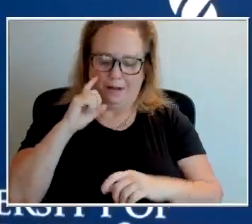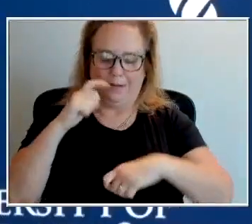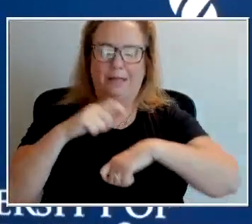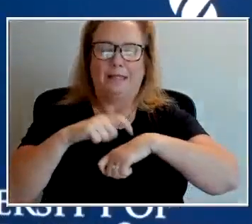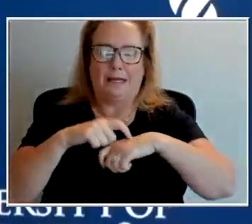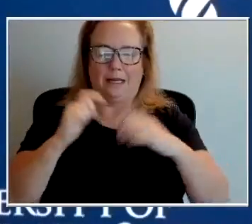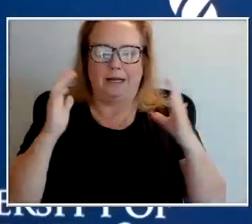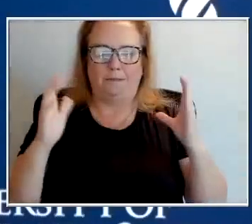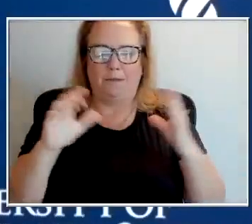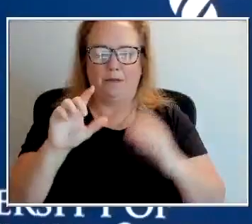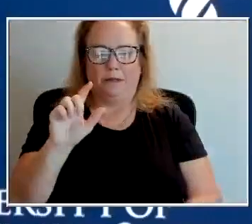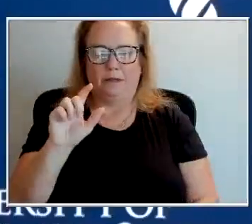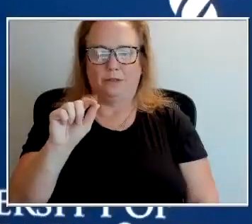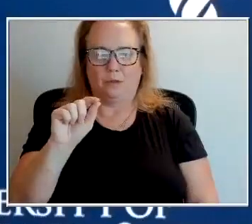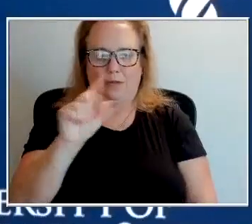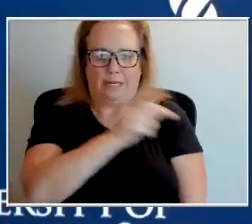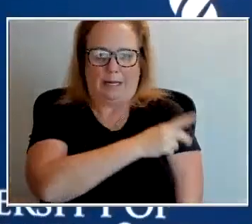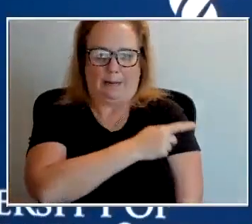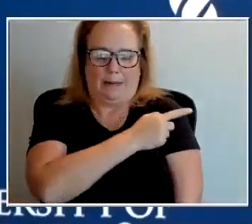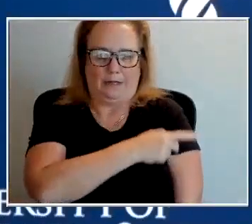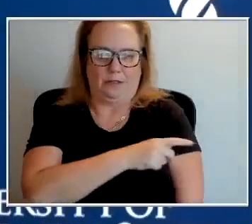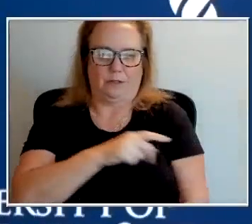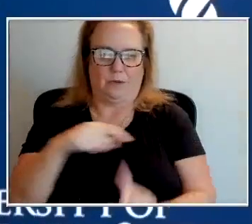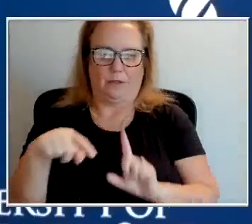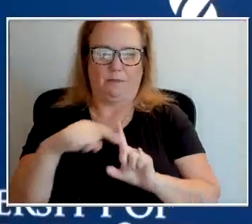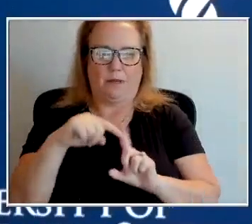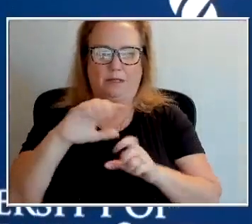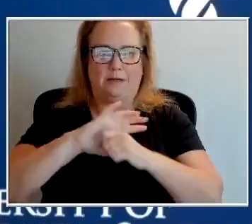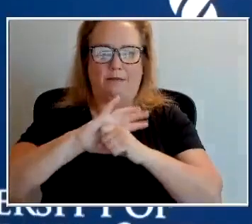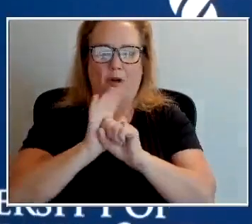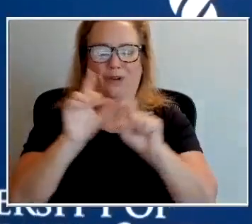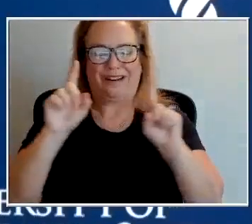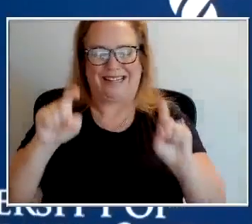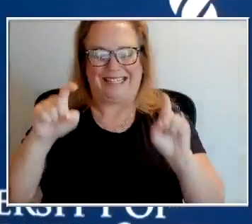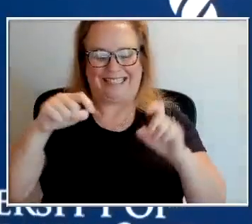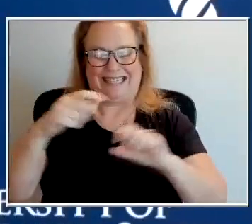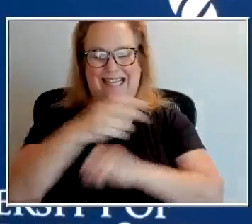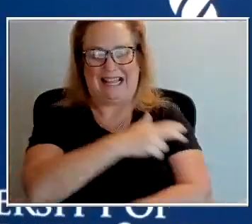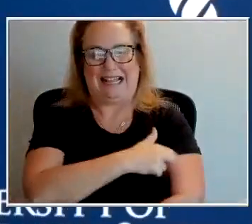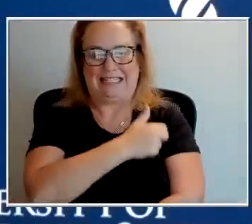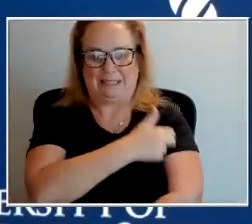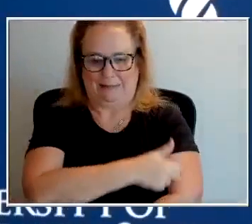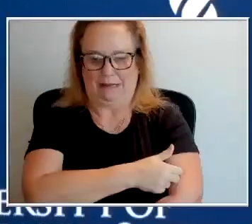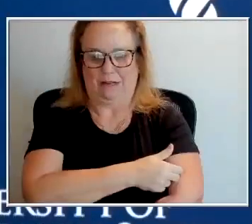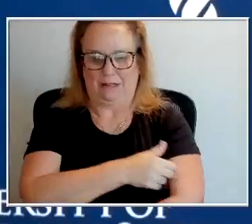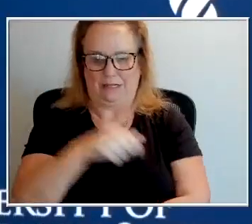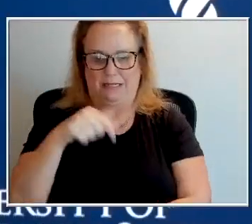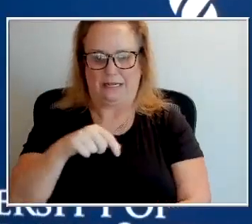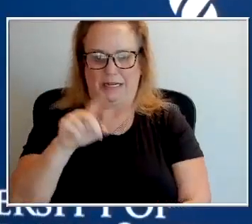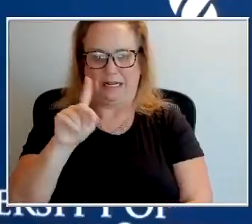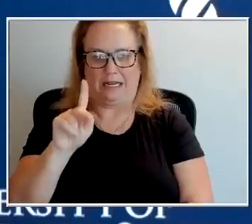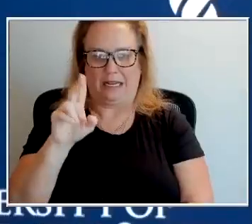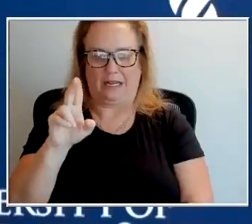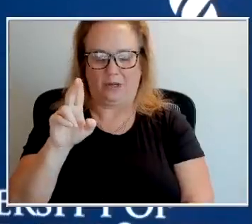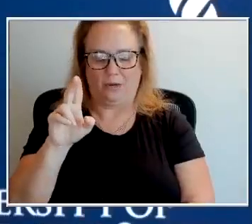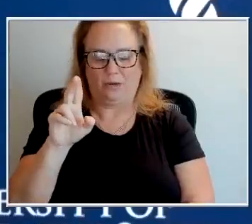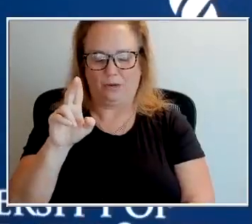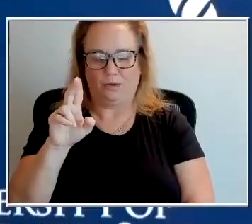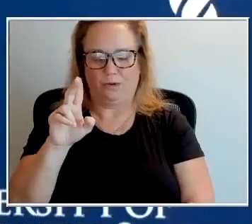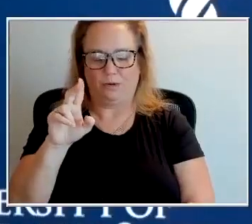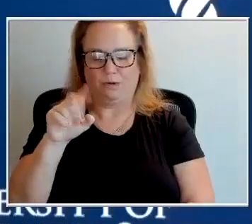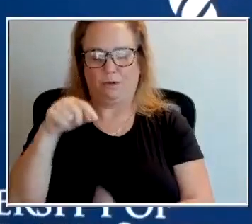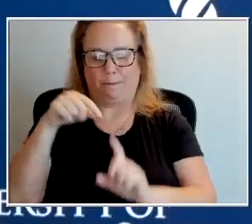have 20 patients with positive COVID tests in the hospital here at the KU Main